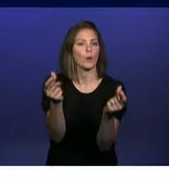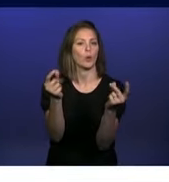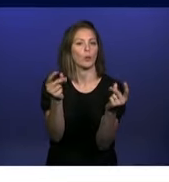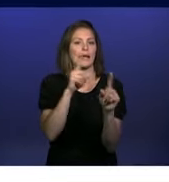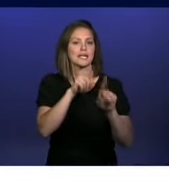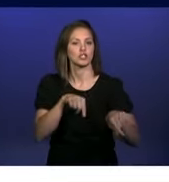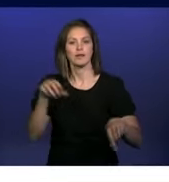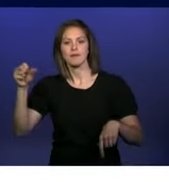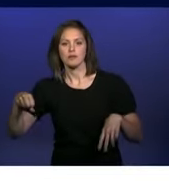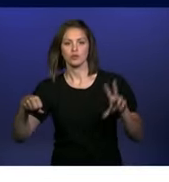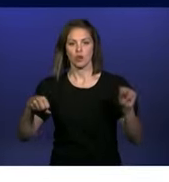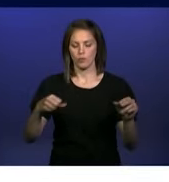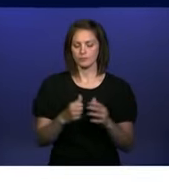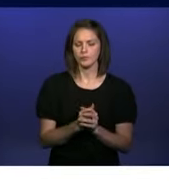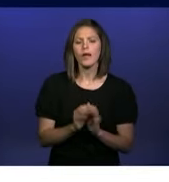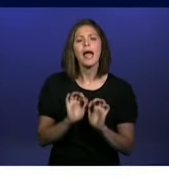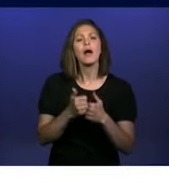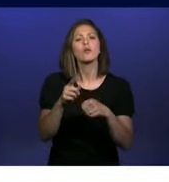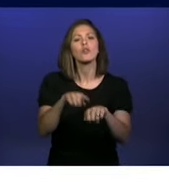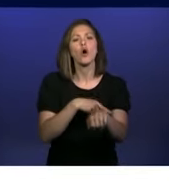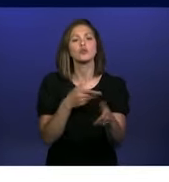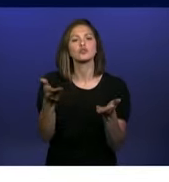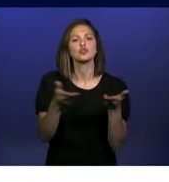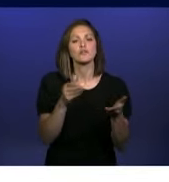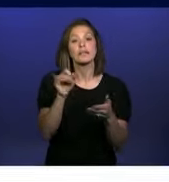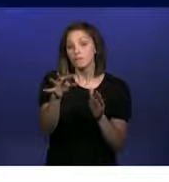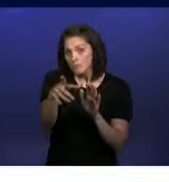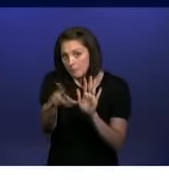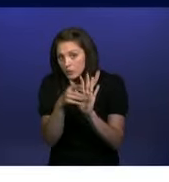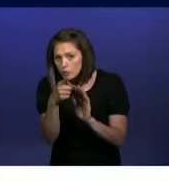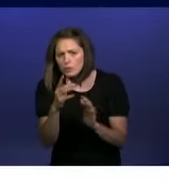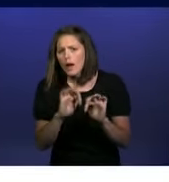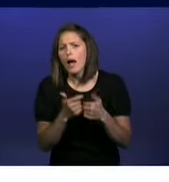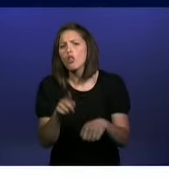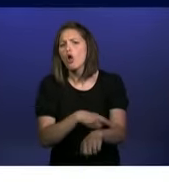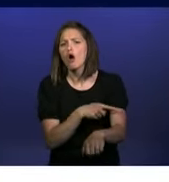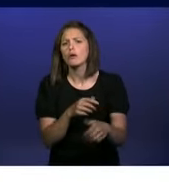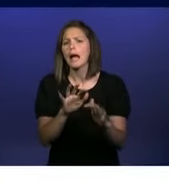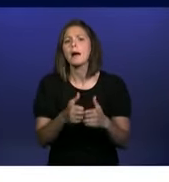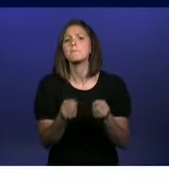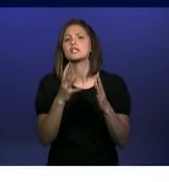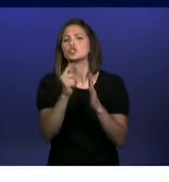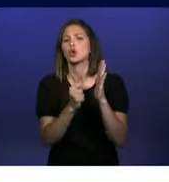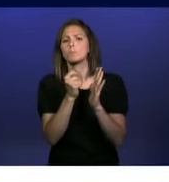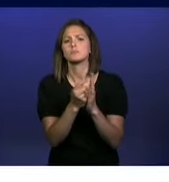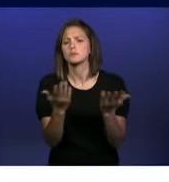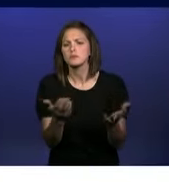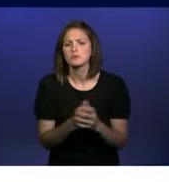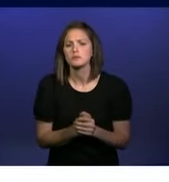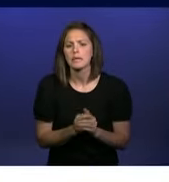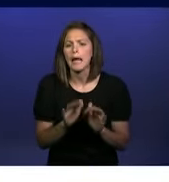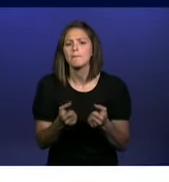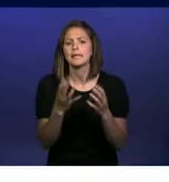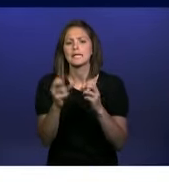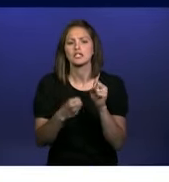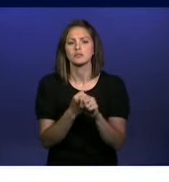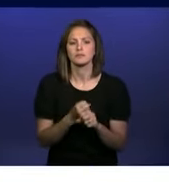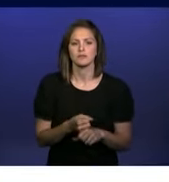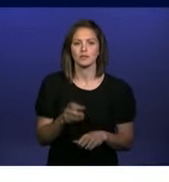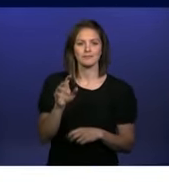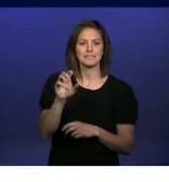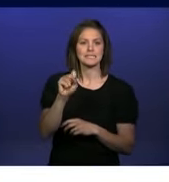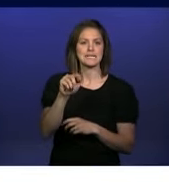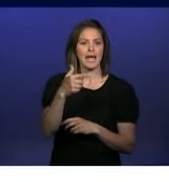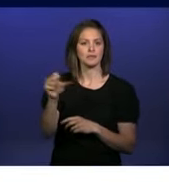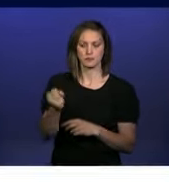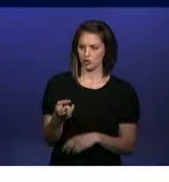being, how long would you serve if elected in this seat? How many terms? Mr. Staggs. Two. I've signed the term limit pledge.